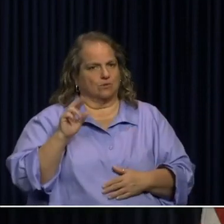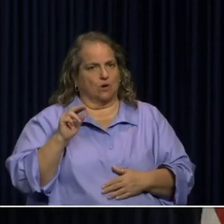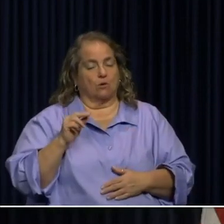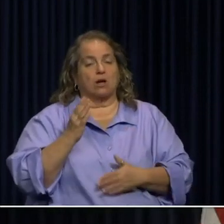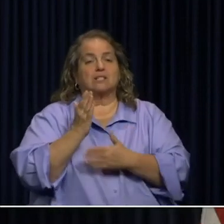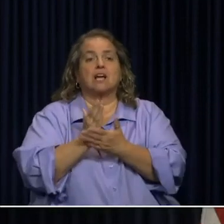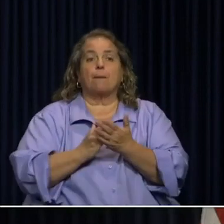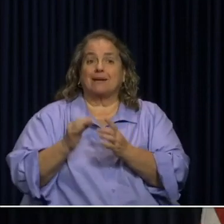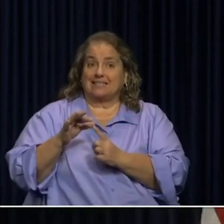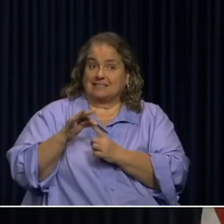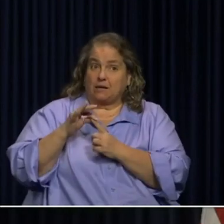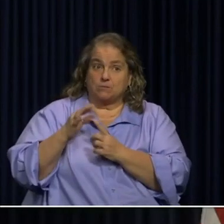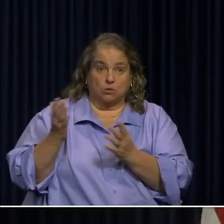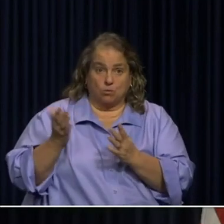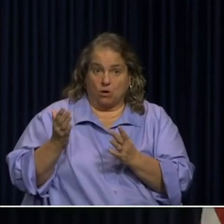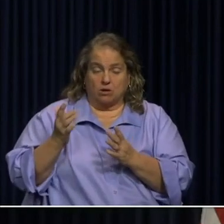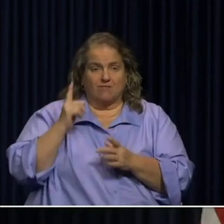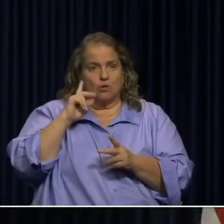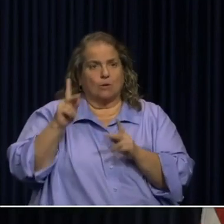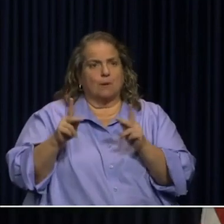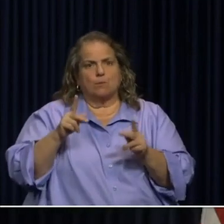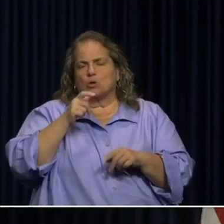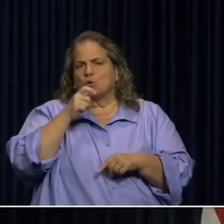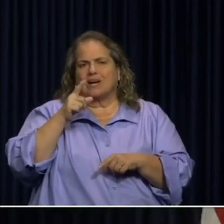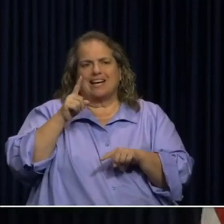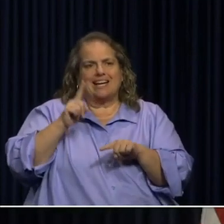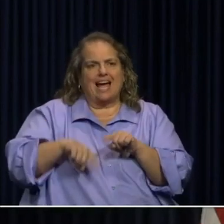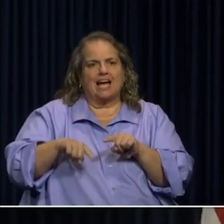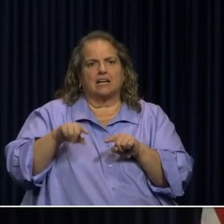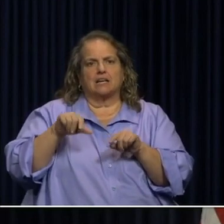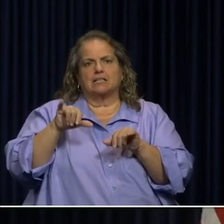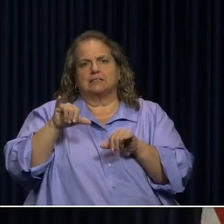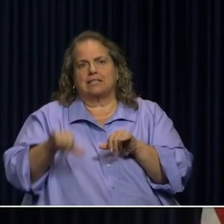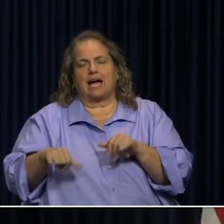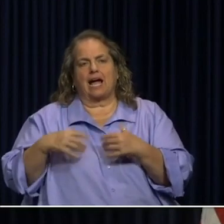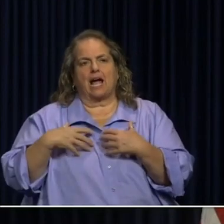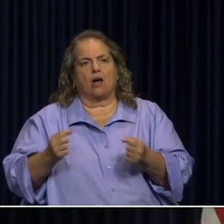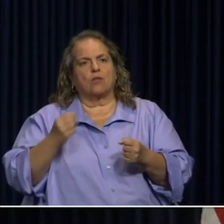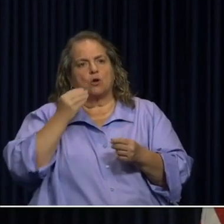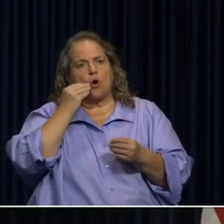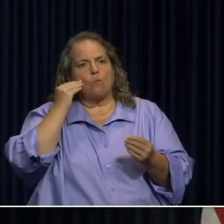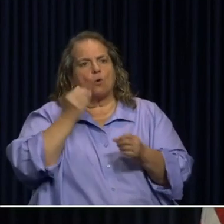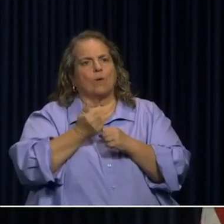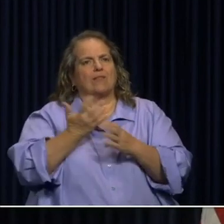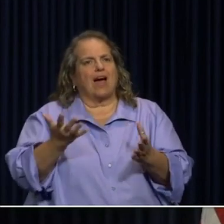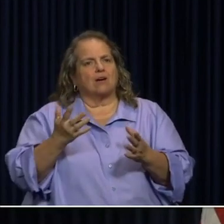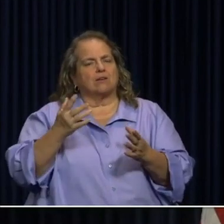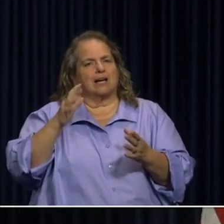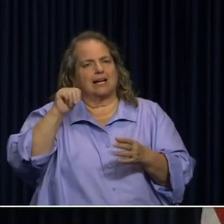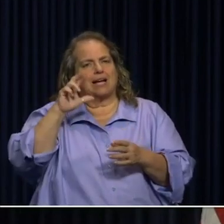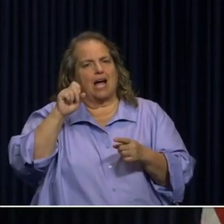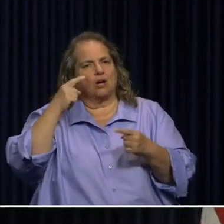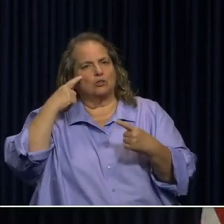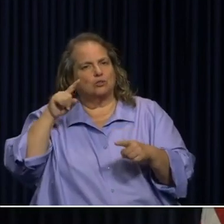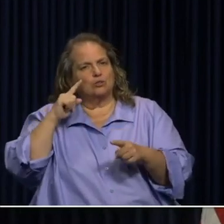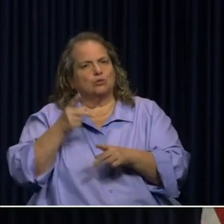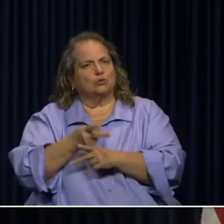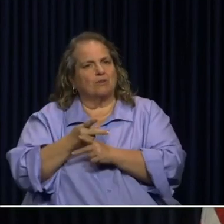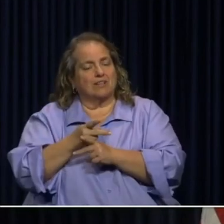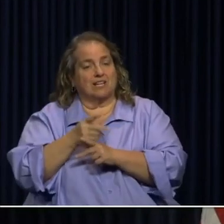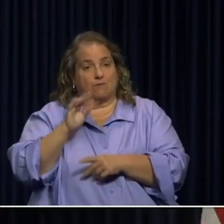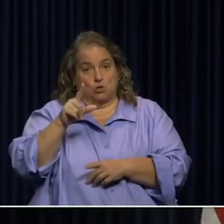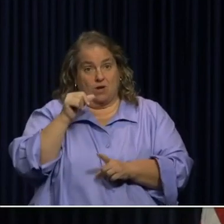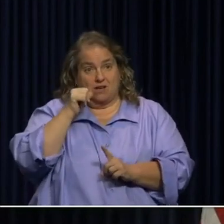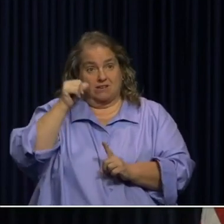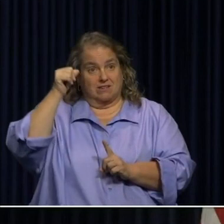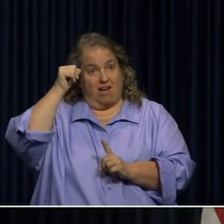those exceptions will be for the people who can't remain healthy at home without your care or supervision. So if you're the adult in the household and